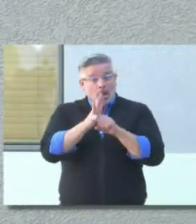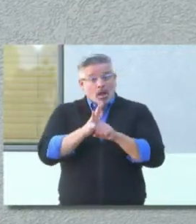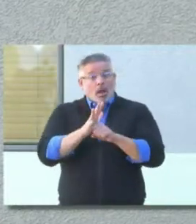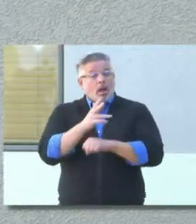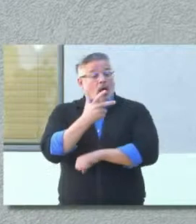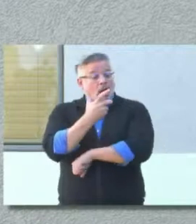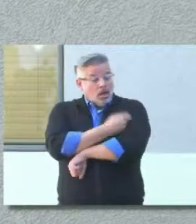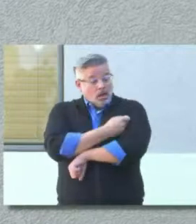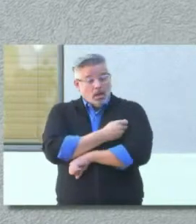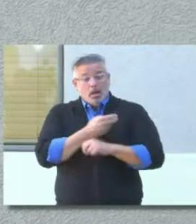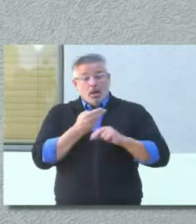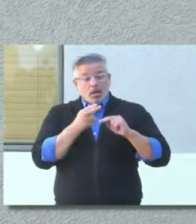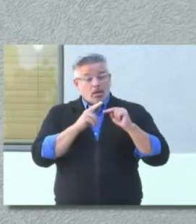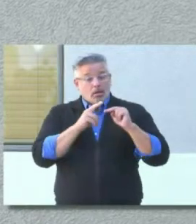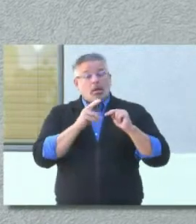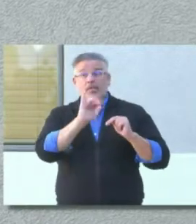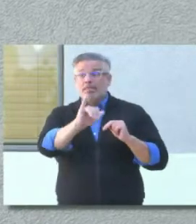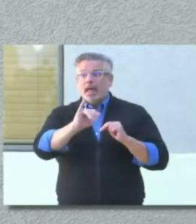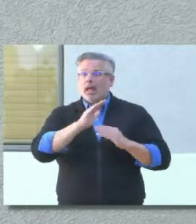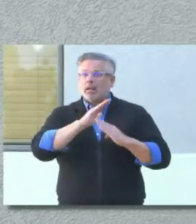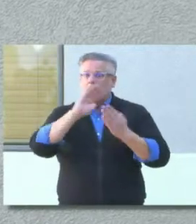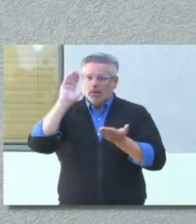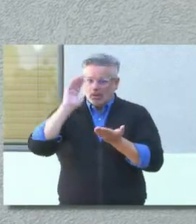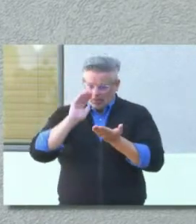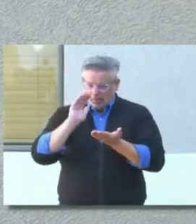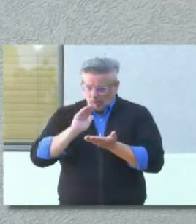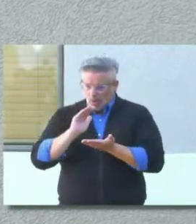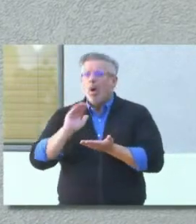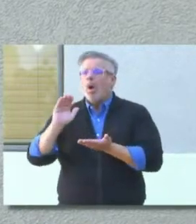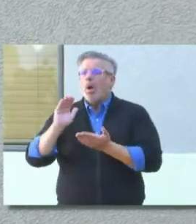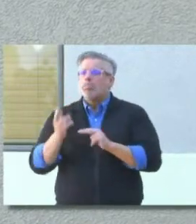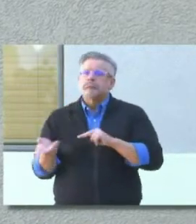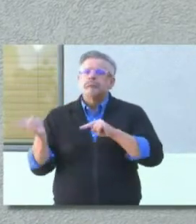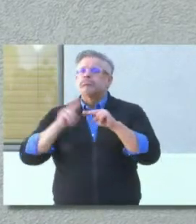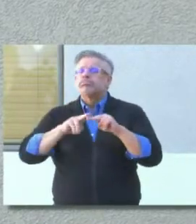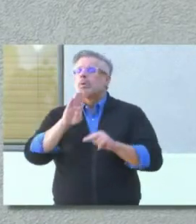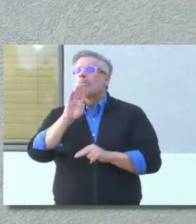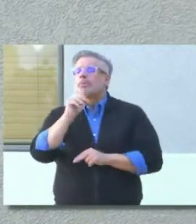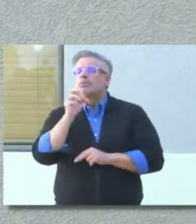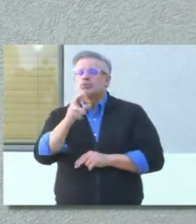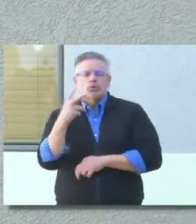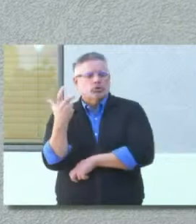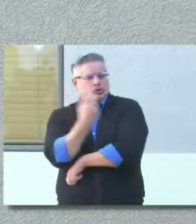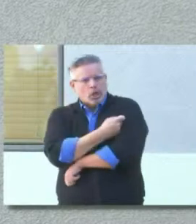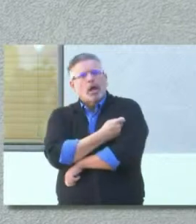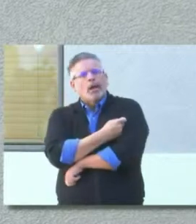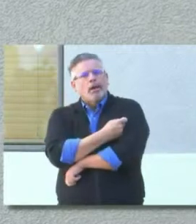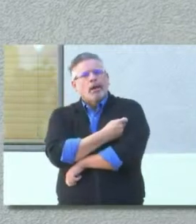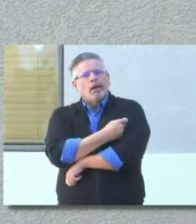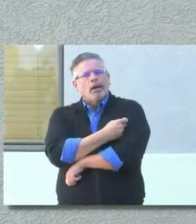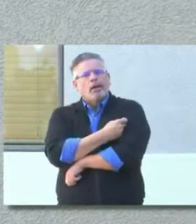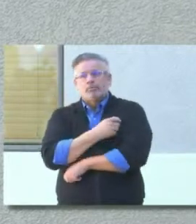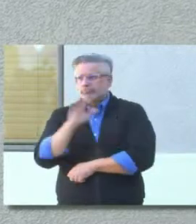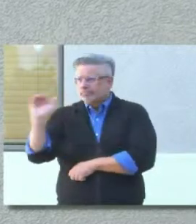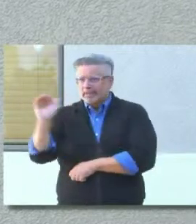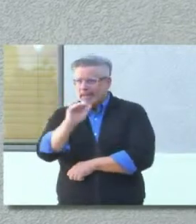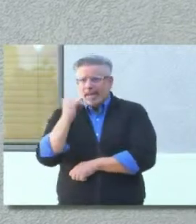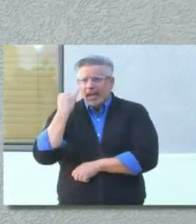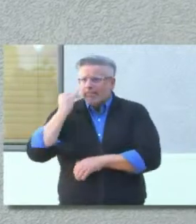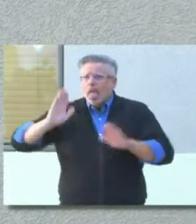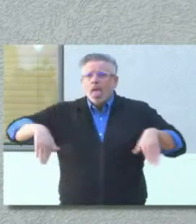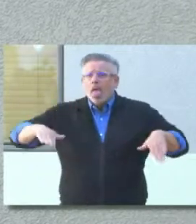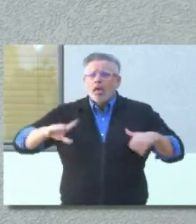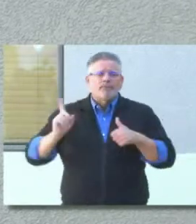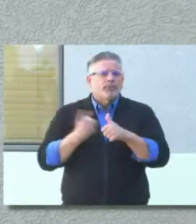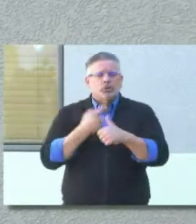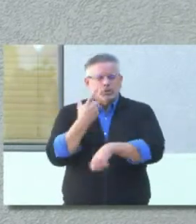so months, by getting a booster shot, and reminding everybody of the opportunity to get their first shot if they haven't. We met a